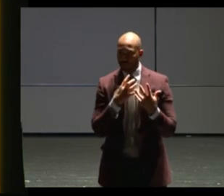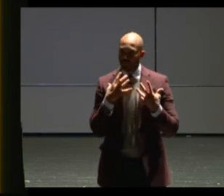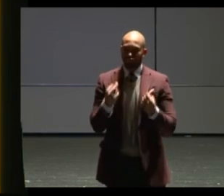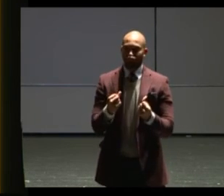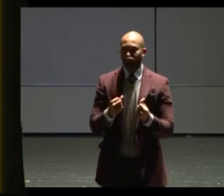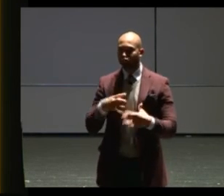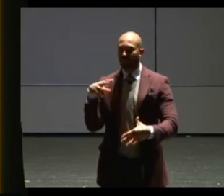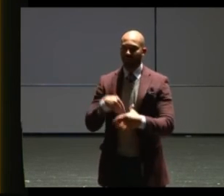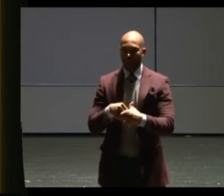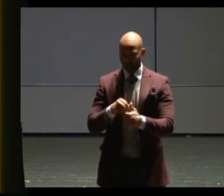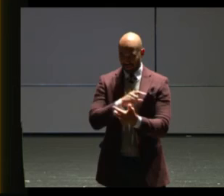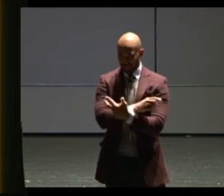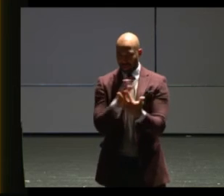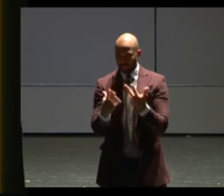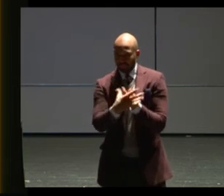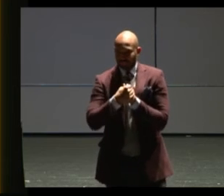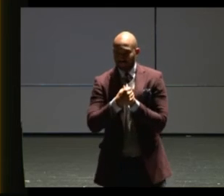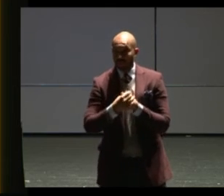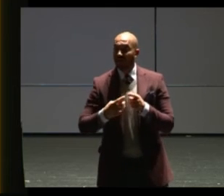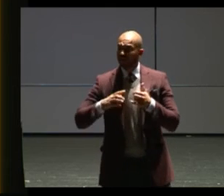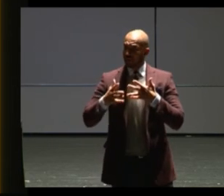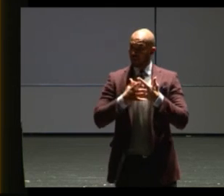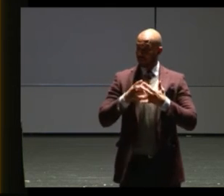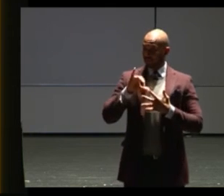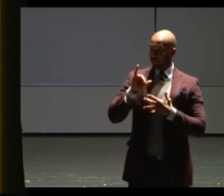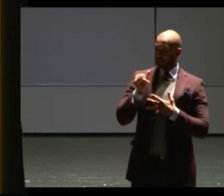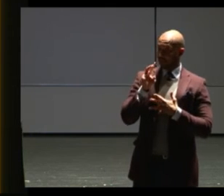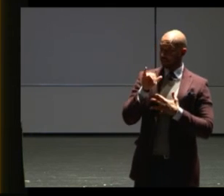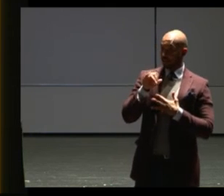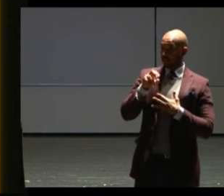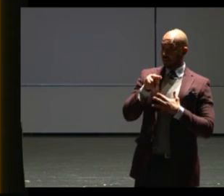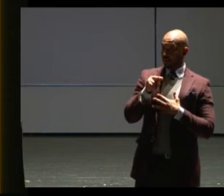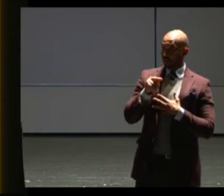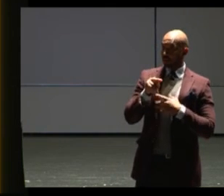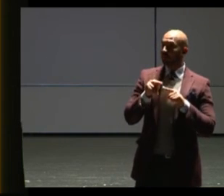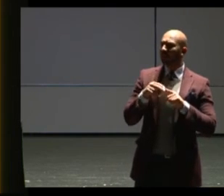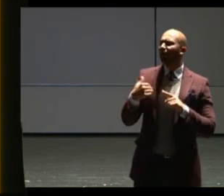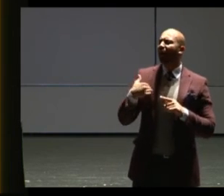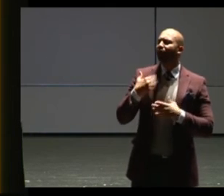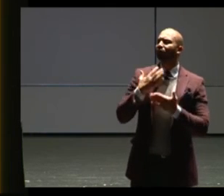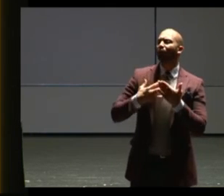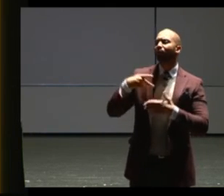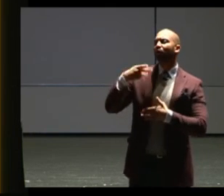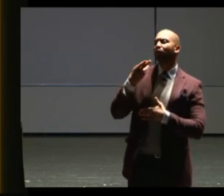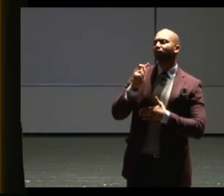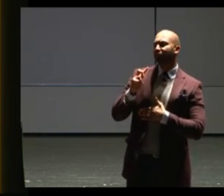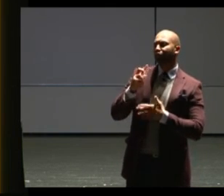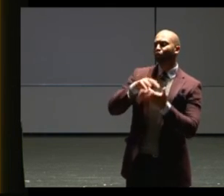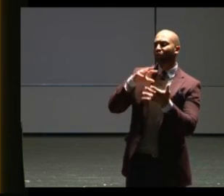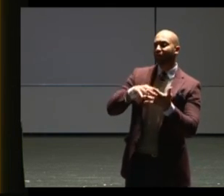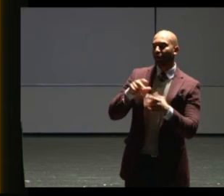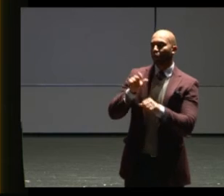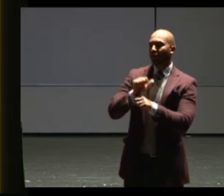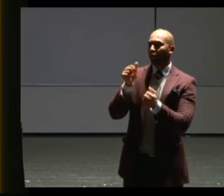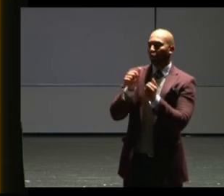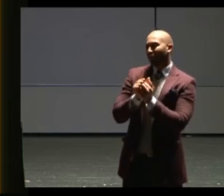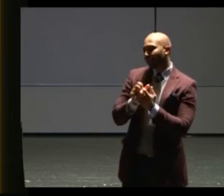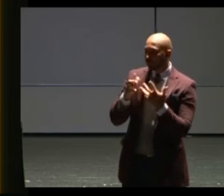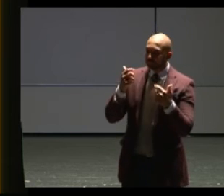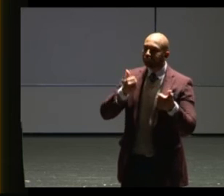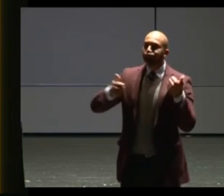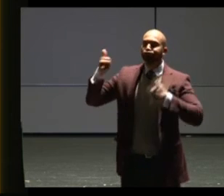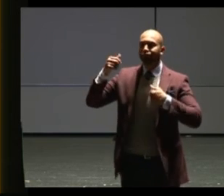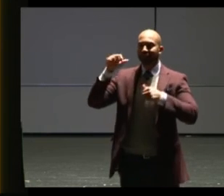know, at the other extreme, from Javion, the freshman, you have some of our doctoral students who are working with our senior scientists, people who have so